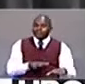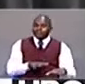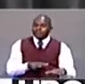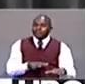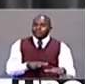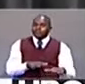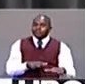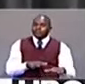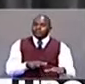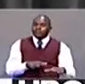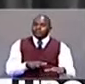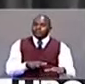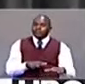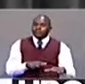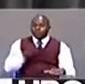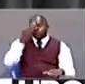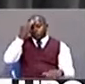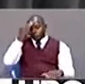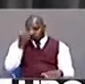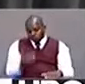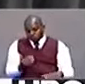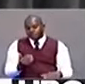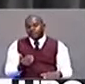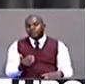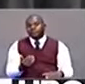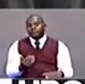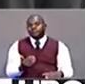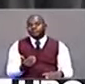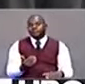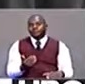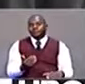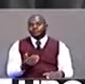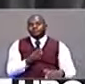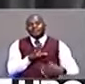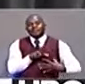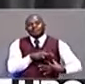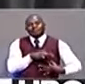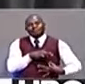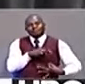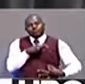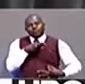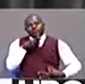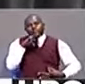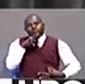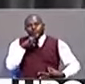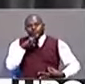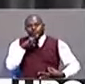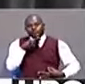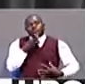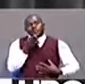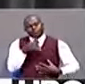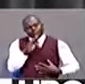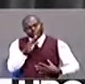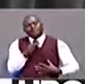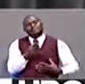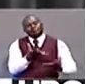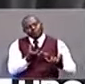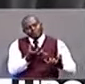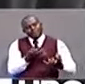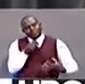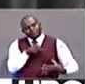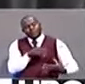which, because this is a soul from which a lot more was still